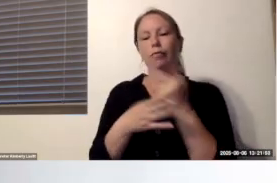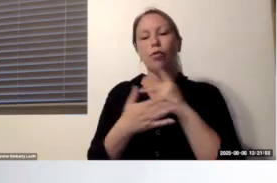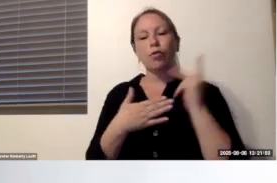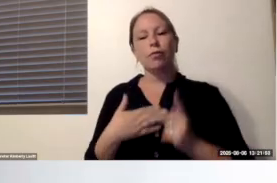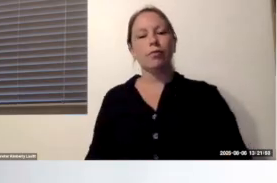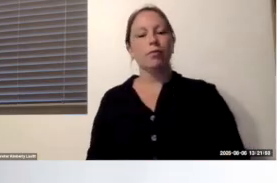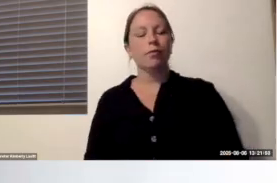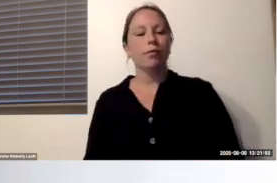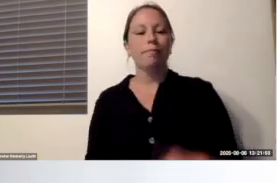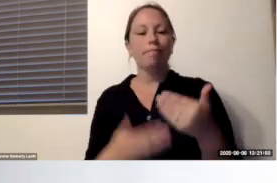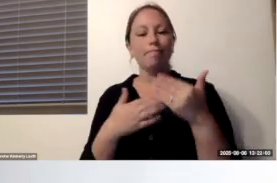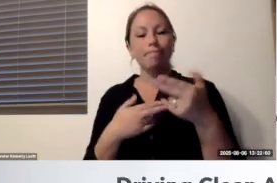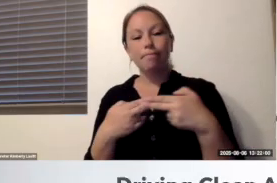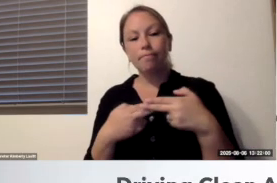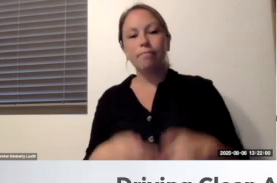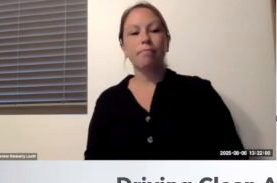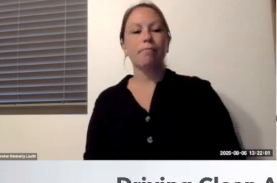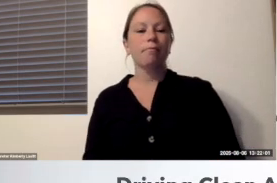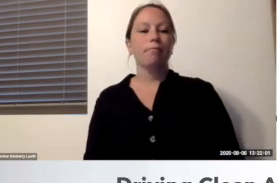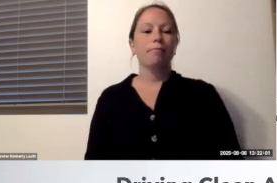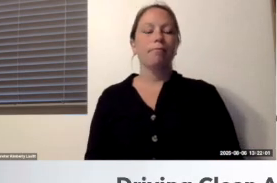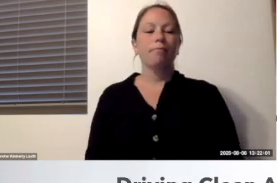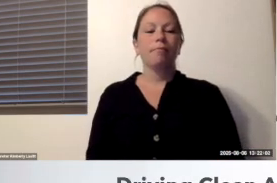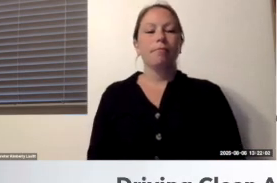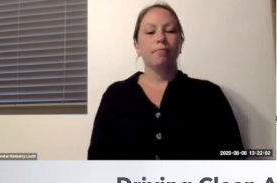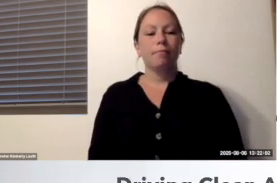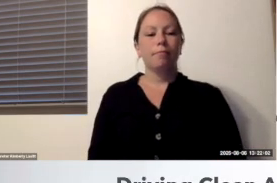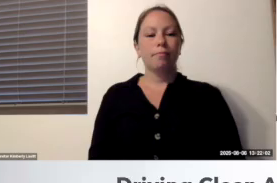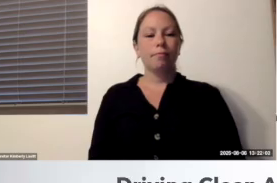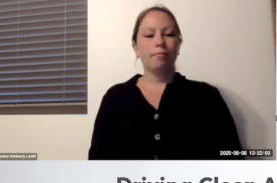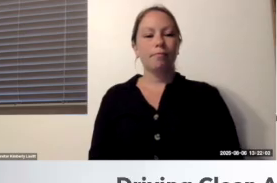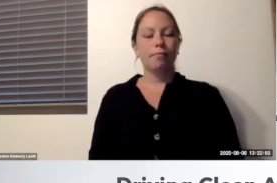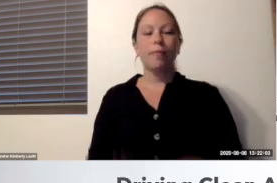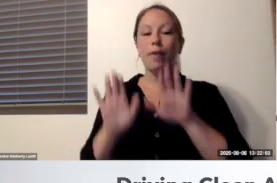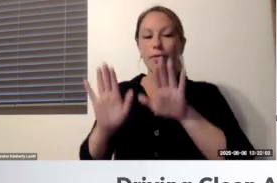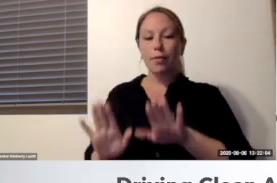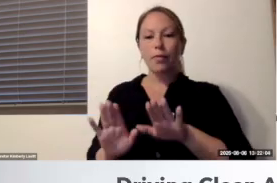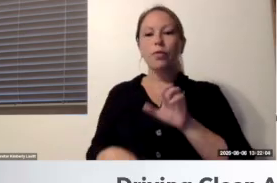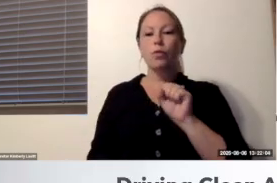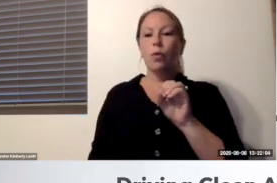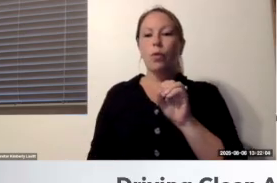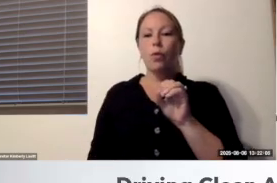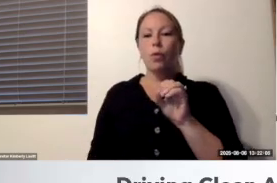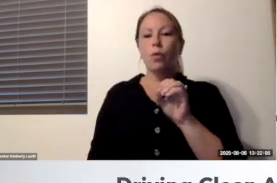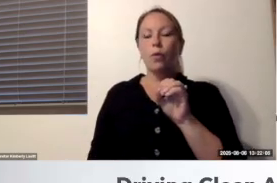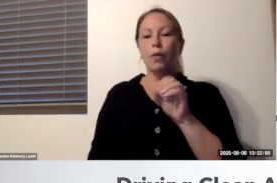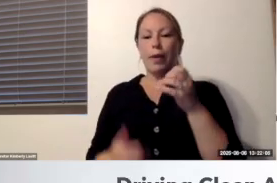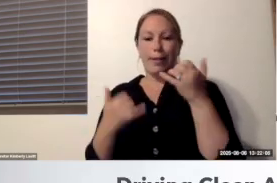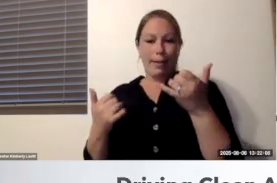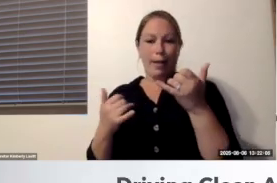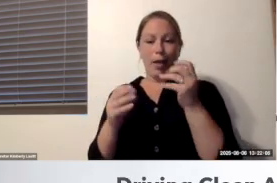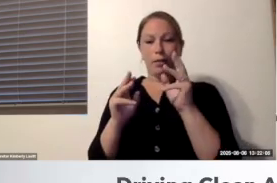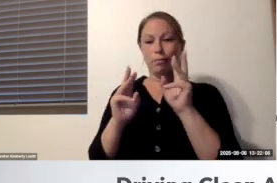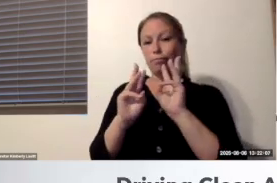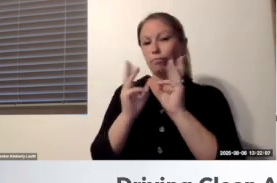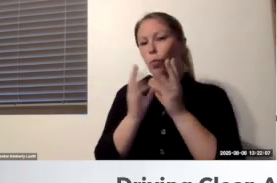Next slide. Awesome. So, like I said, today's work group is focused